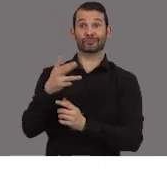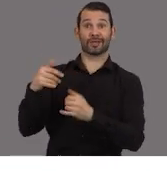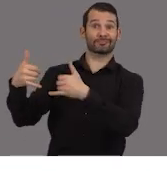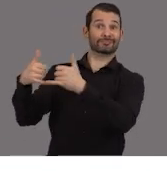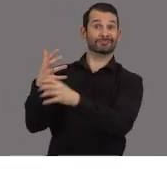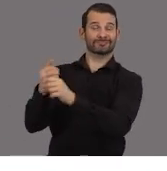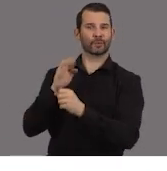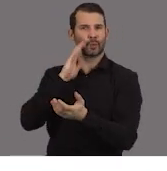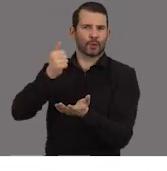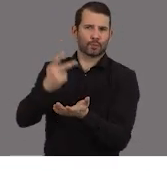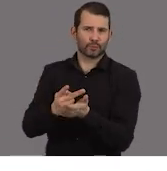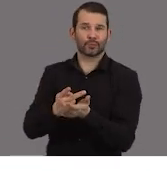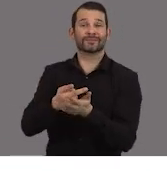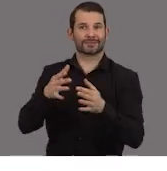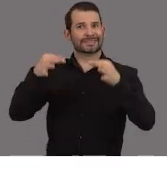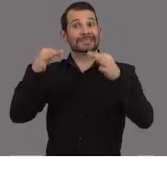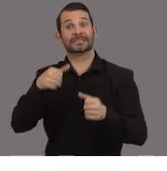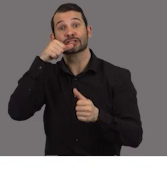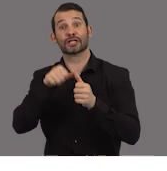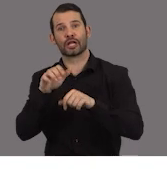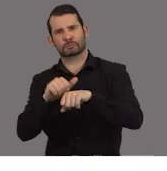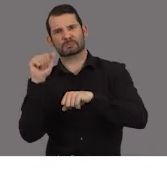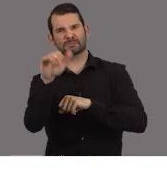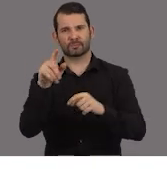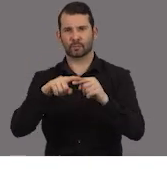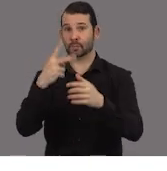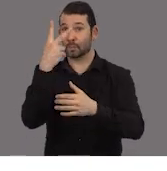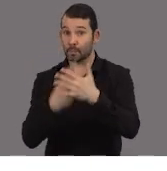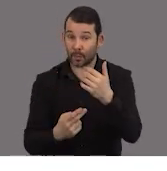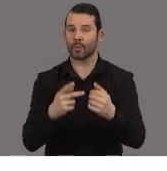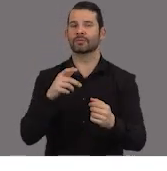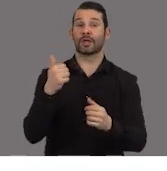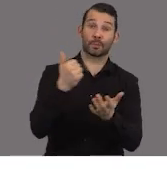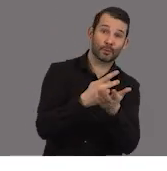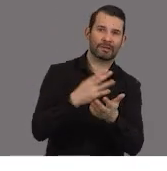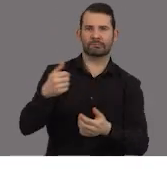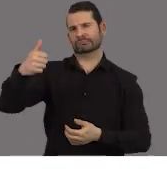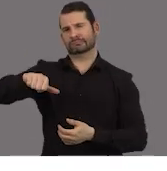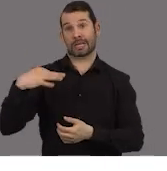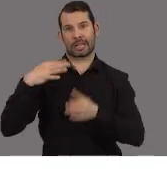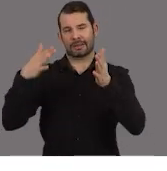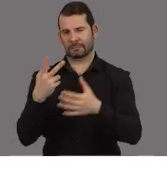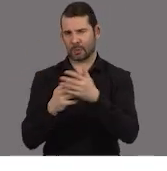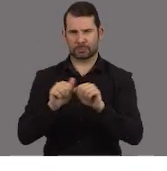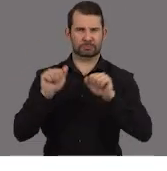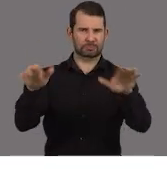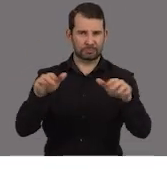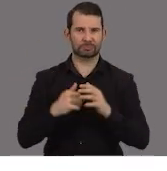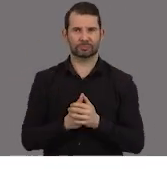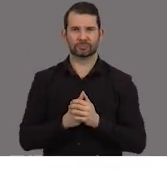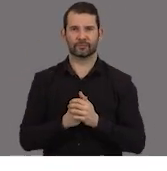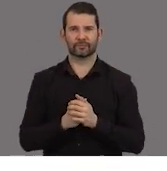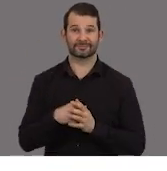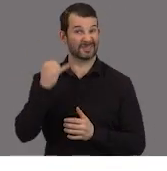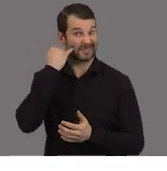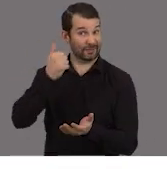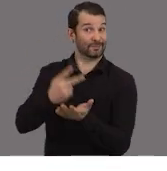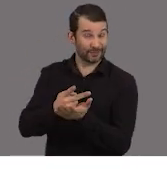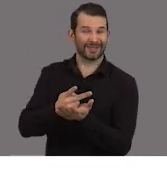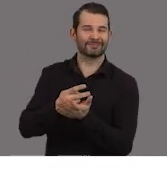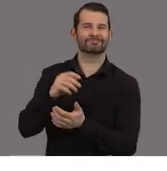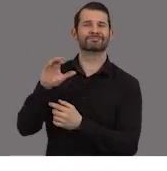will be approved and decision letters will be sent to both approved and denied applicants. If approved,